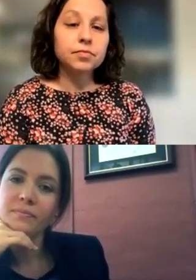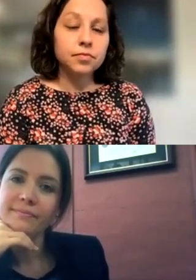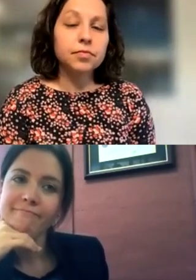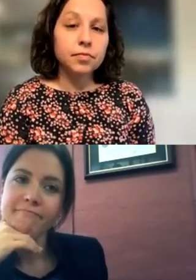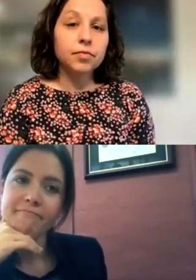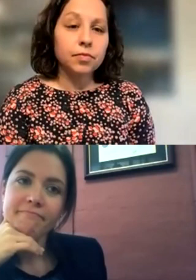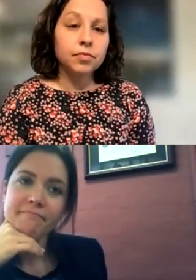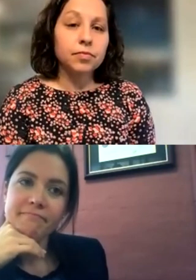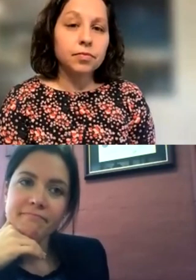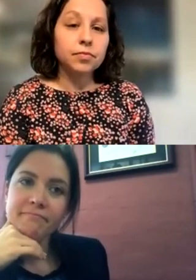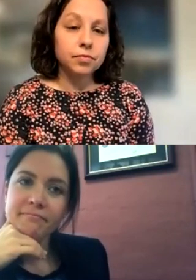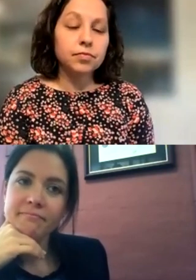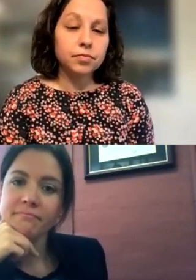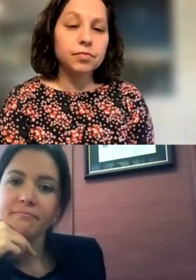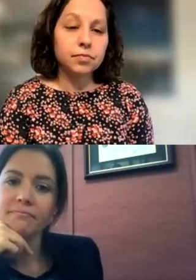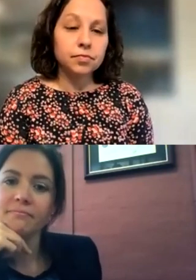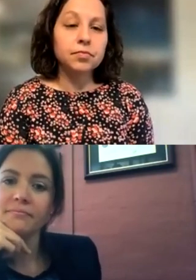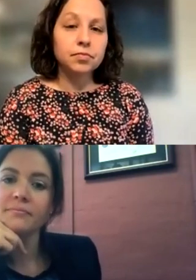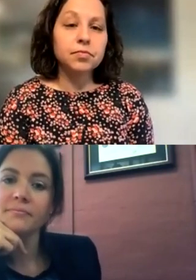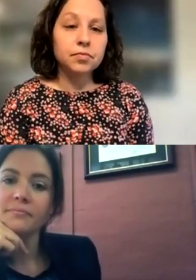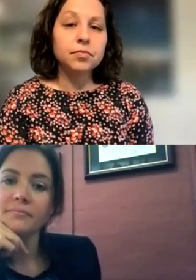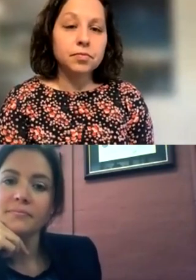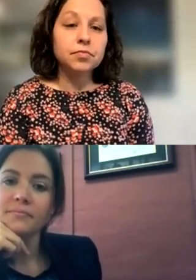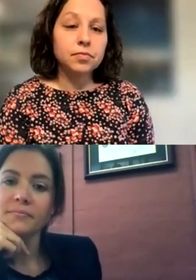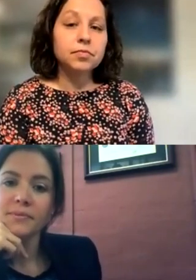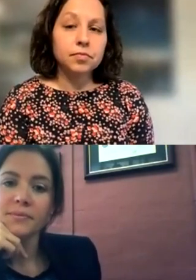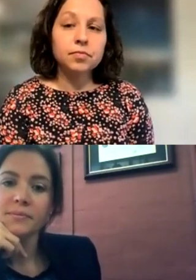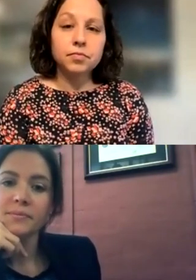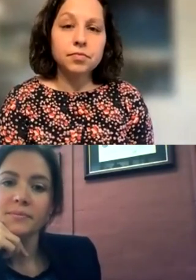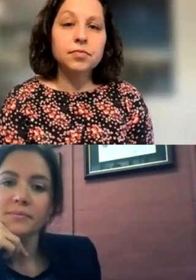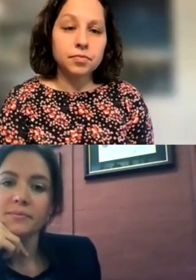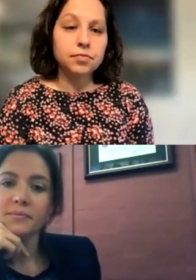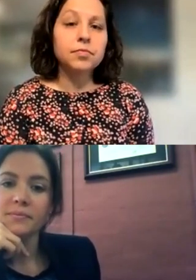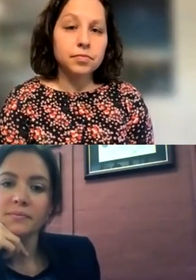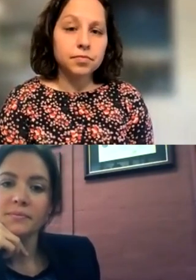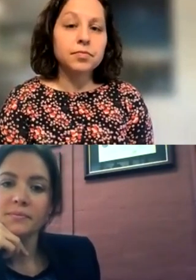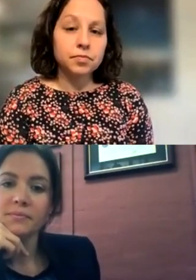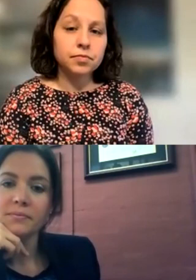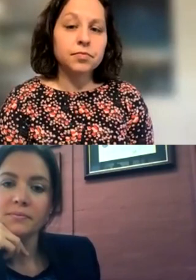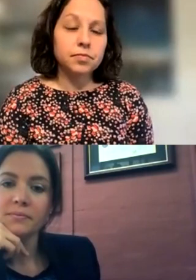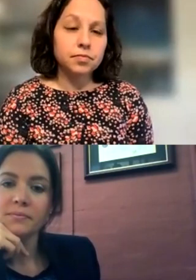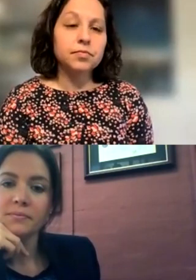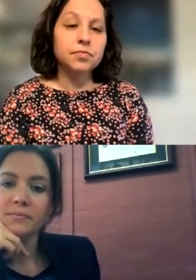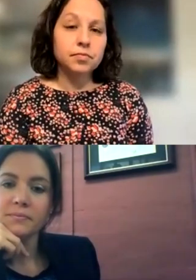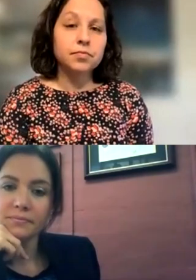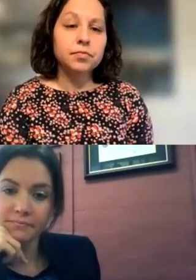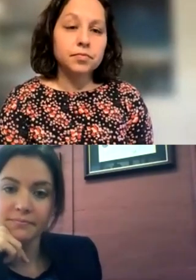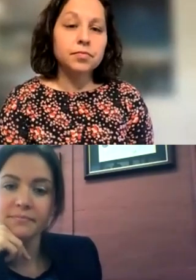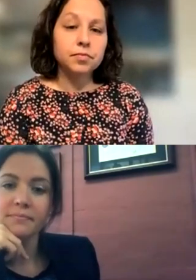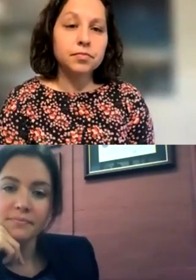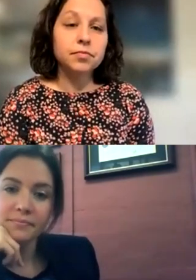to the observationals. The session. We do provide, consultation and support via email to